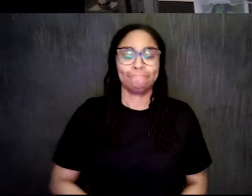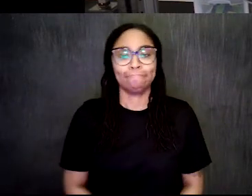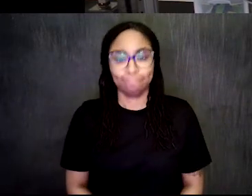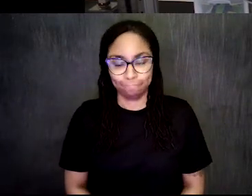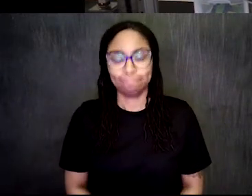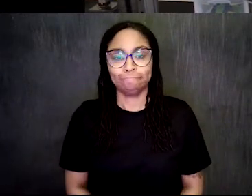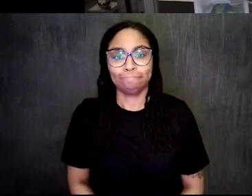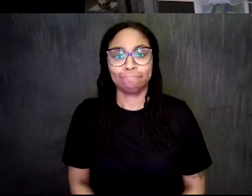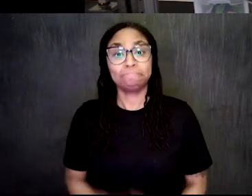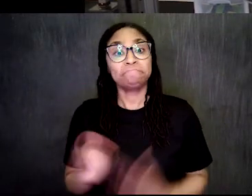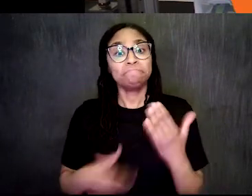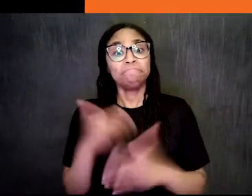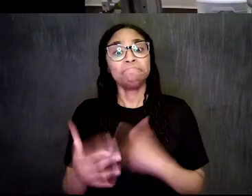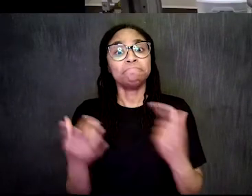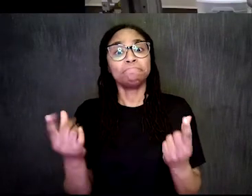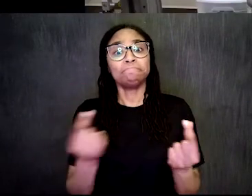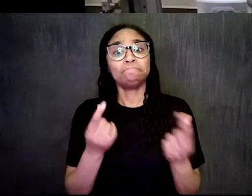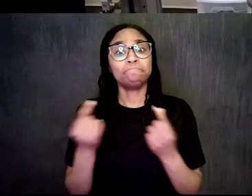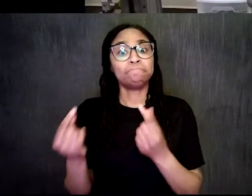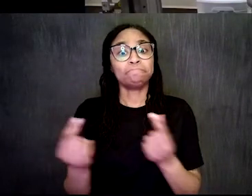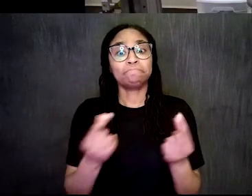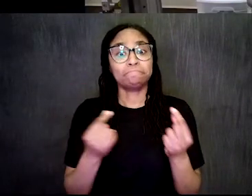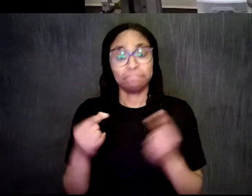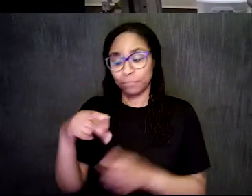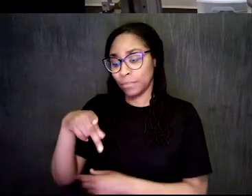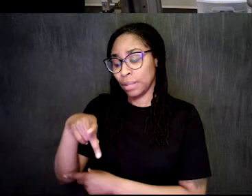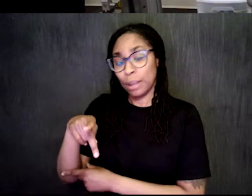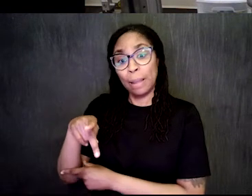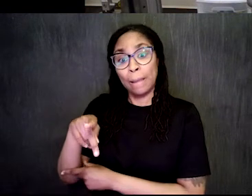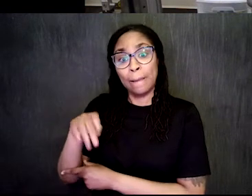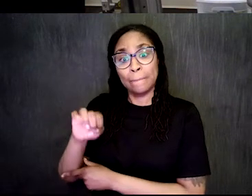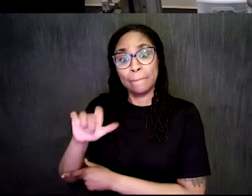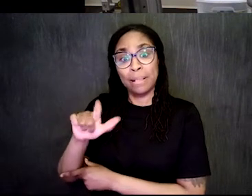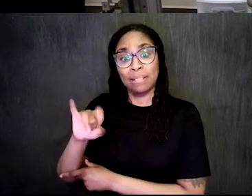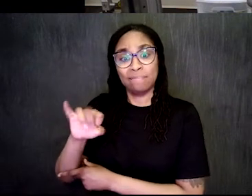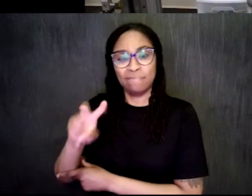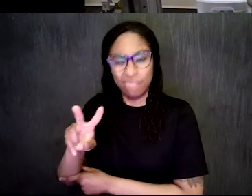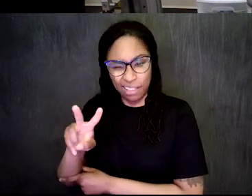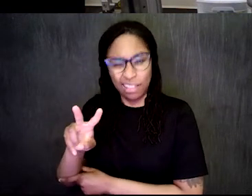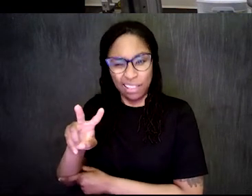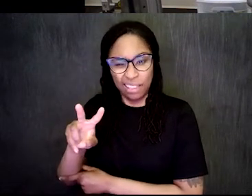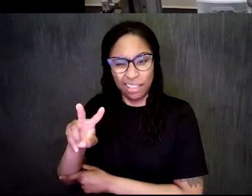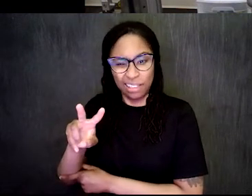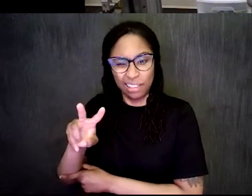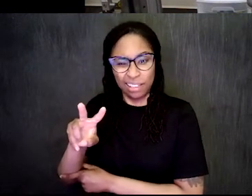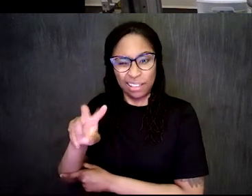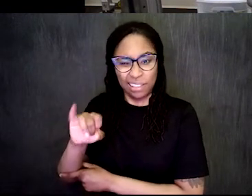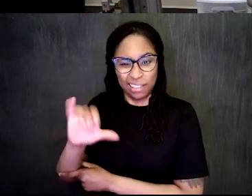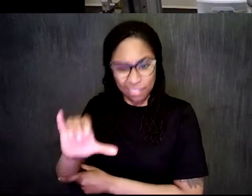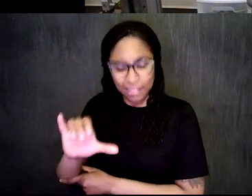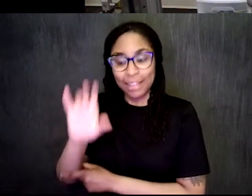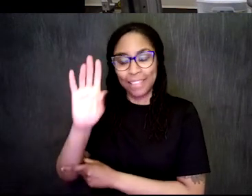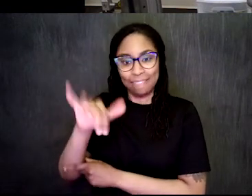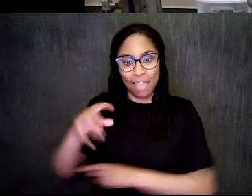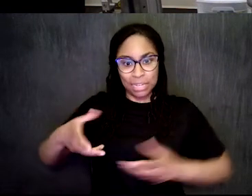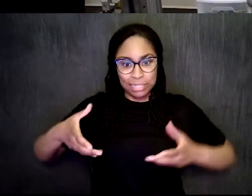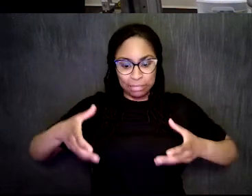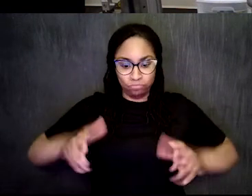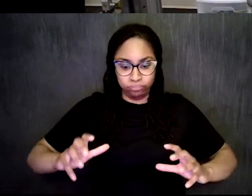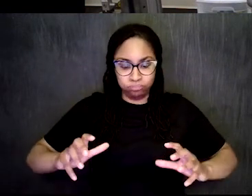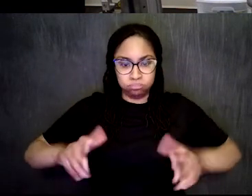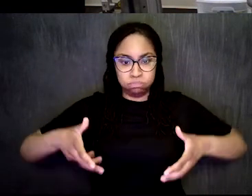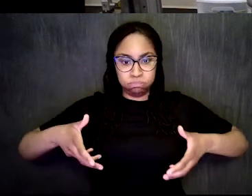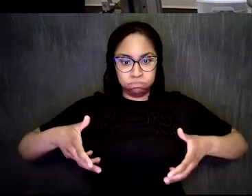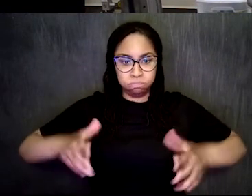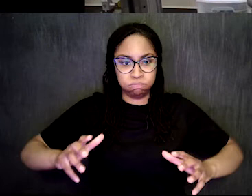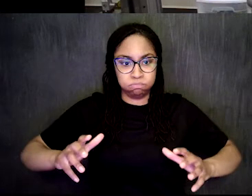10. Good. All right, the next exercise we're going to do is some pelvic tilting. So this is going to help work on your hip mobility. What we're going to try